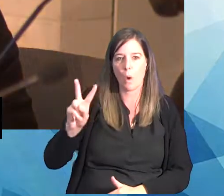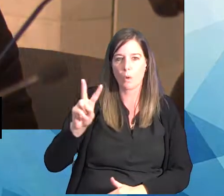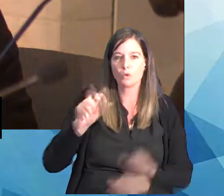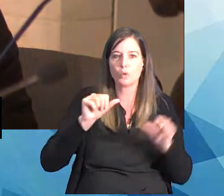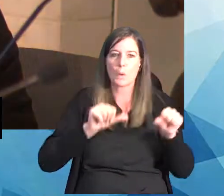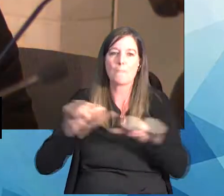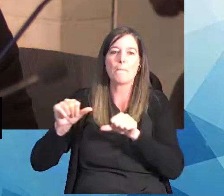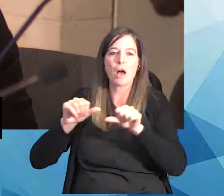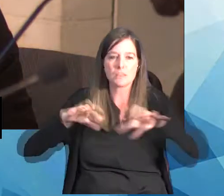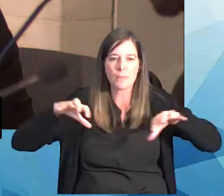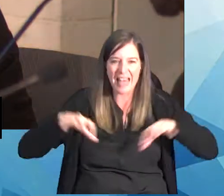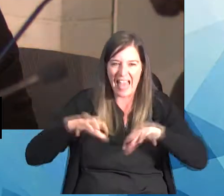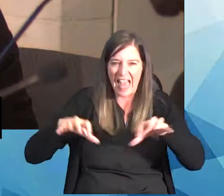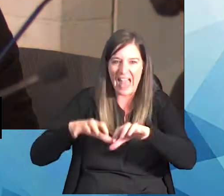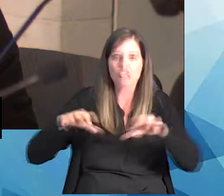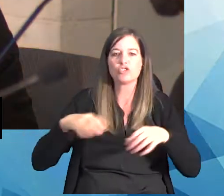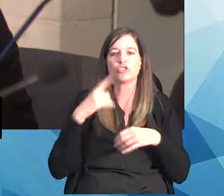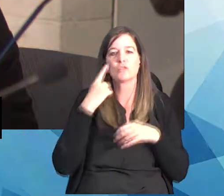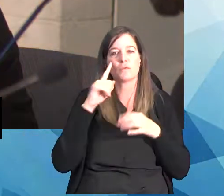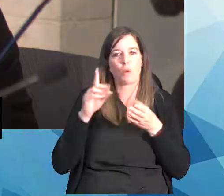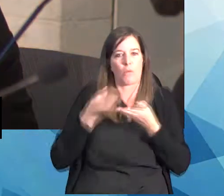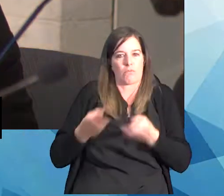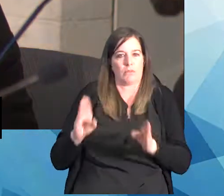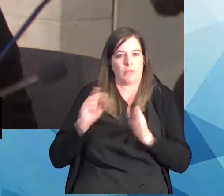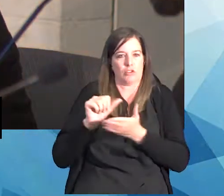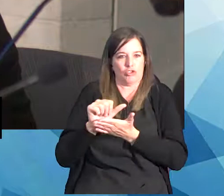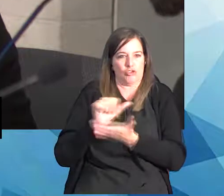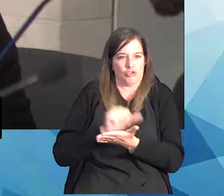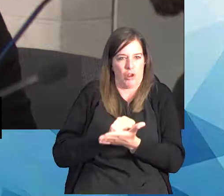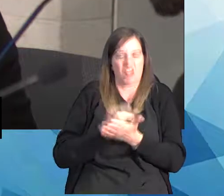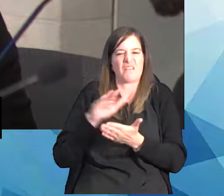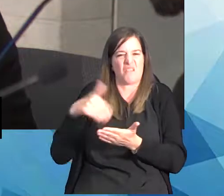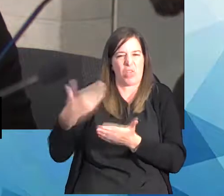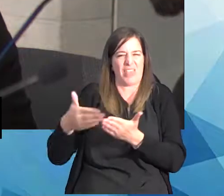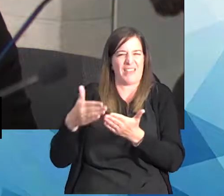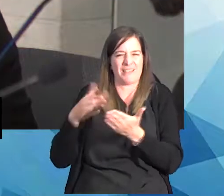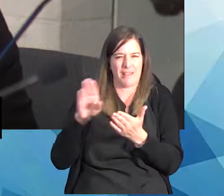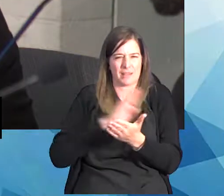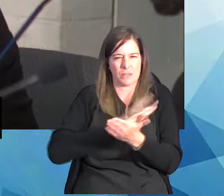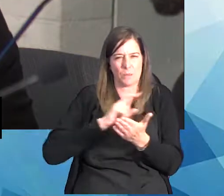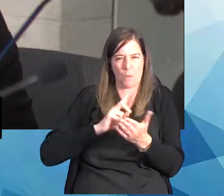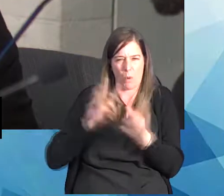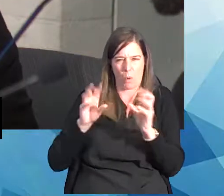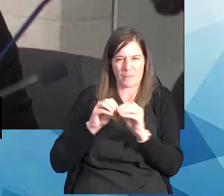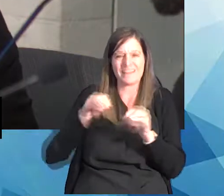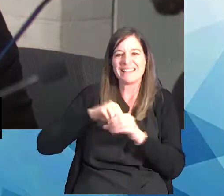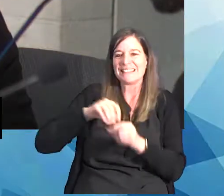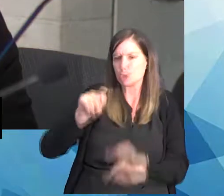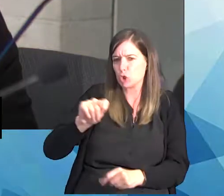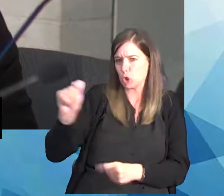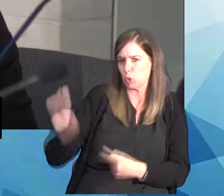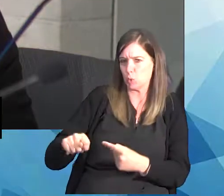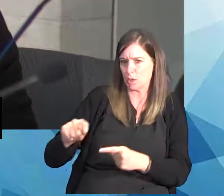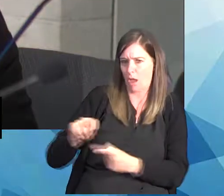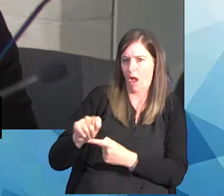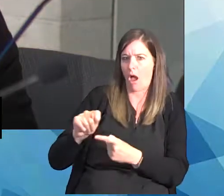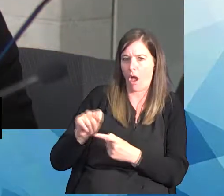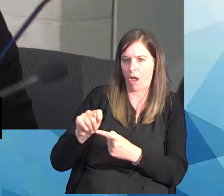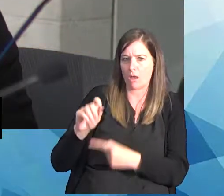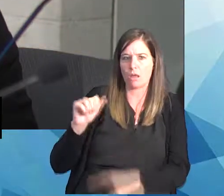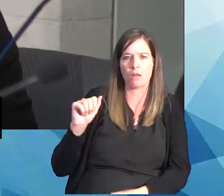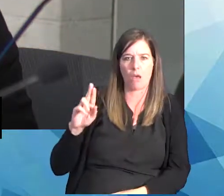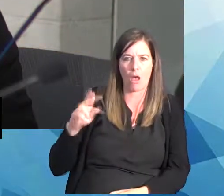Tucson. Before I open it up to others, I wanted the board to, as you probably noted,